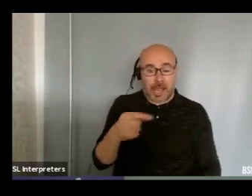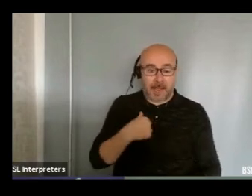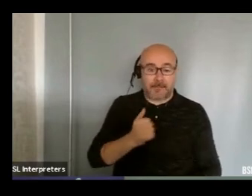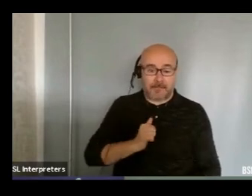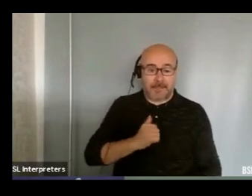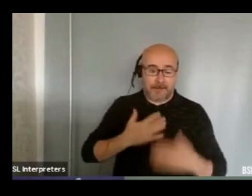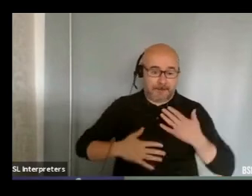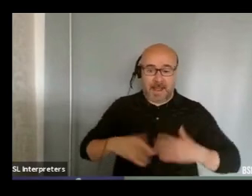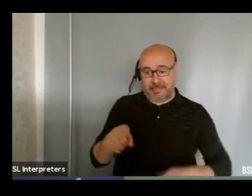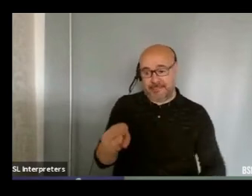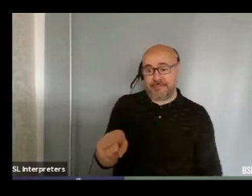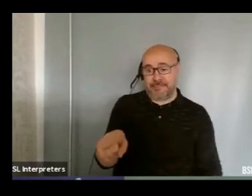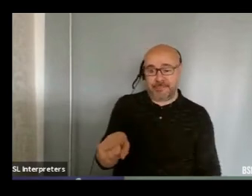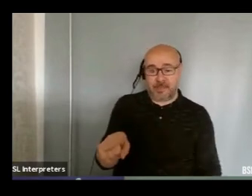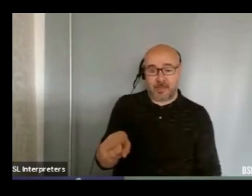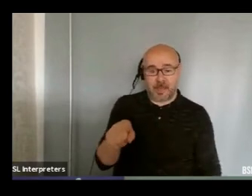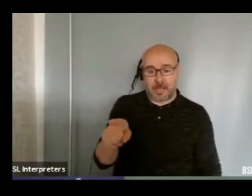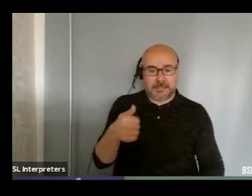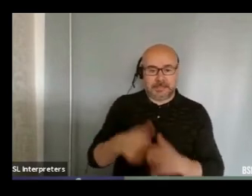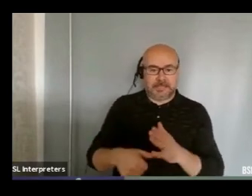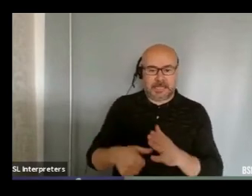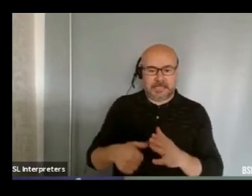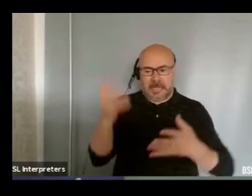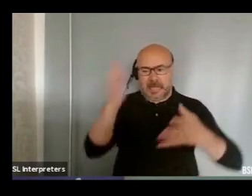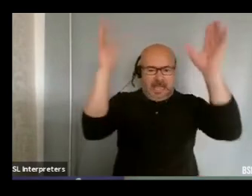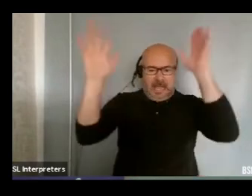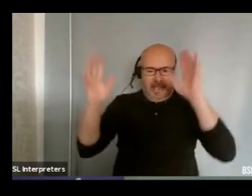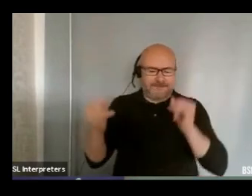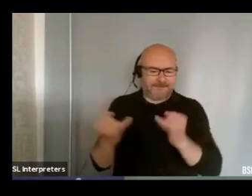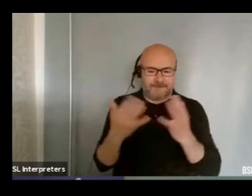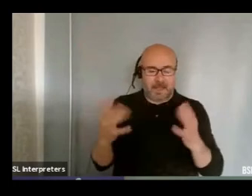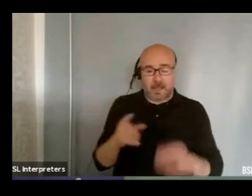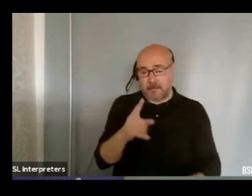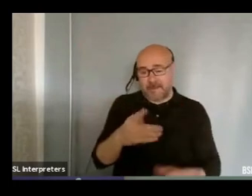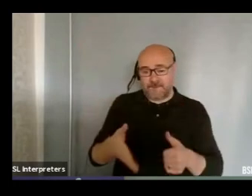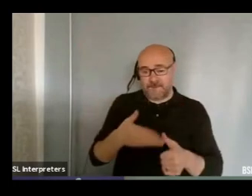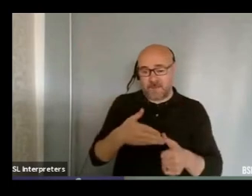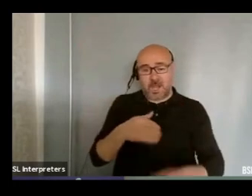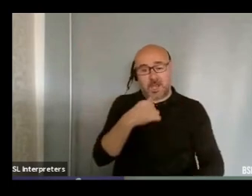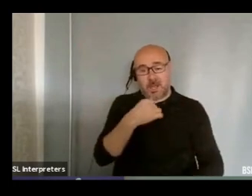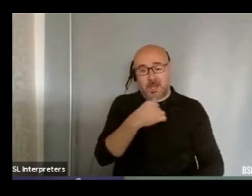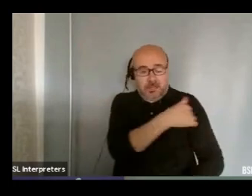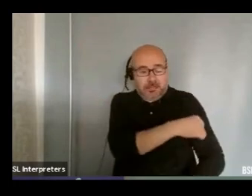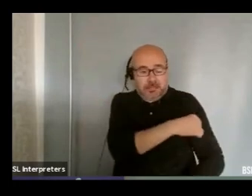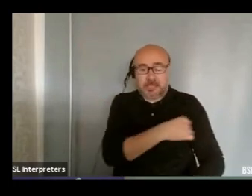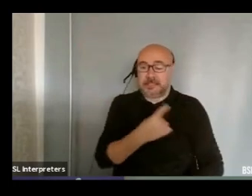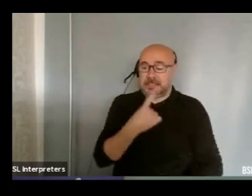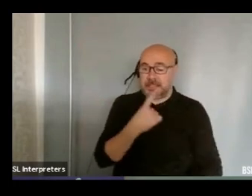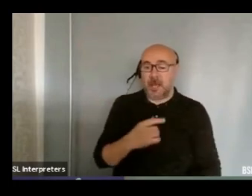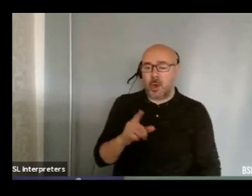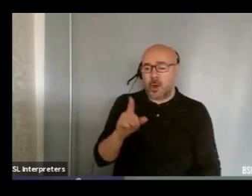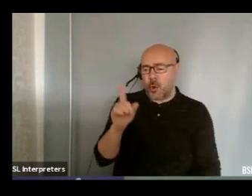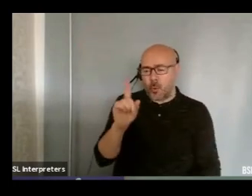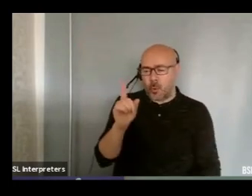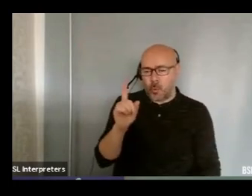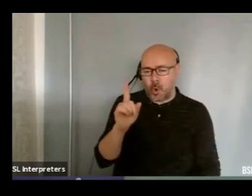fighting. But that morning, the nursing assistant went in and he said, what matters most to you today? And the elderly man said, I want to